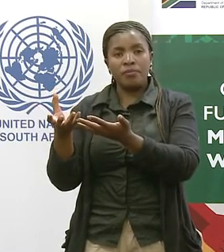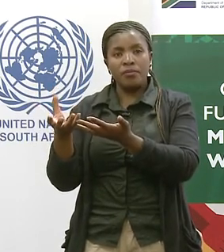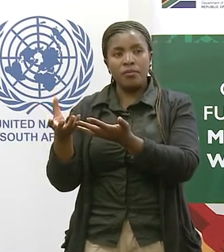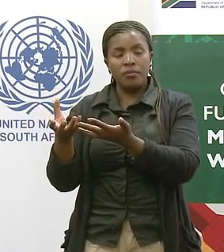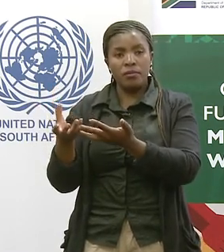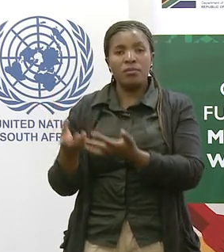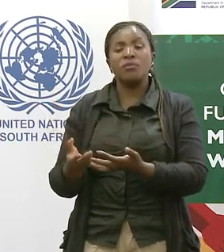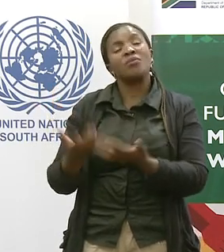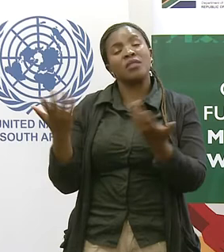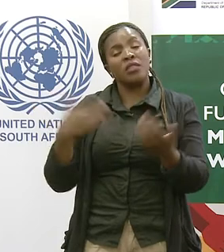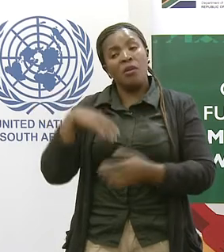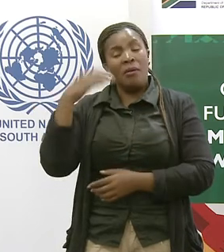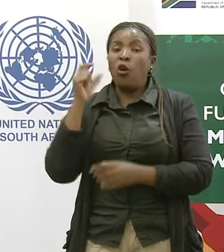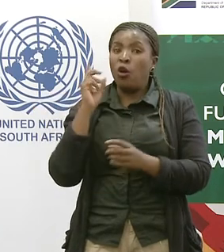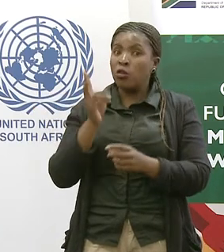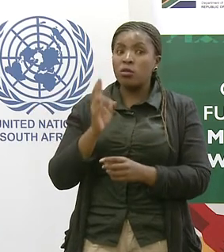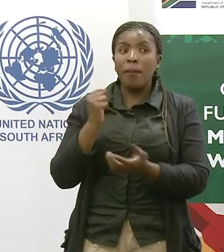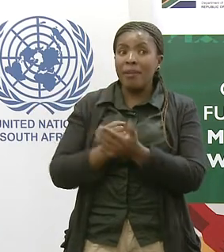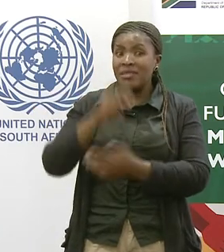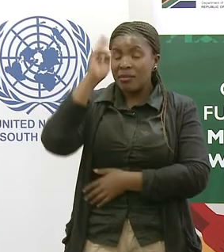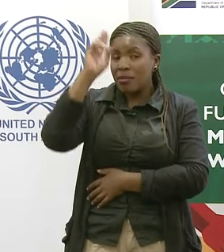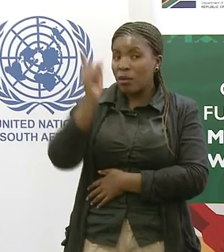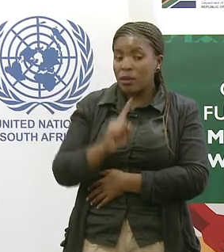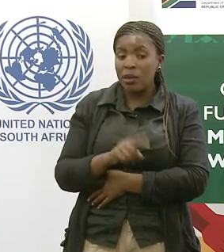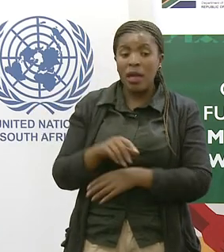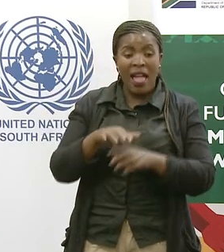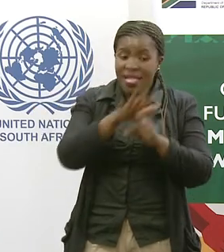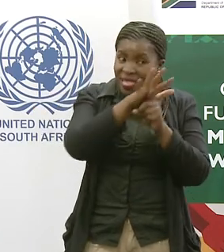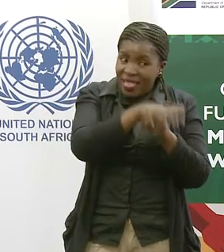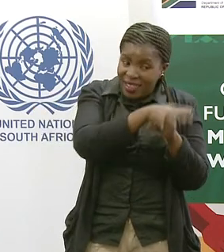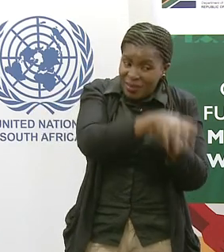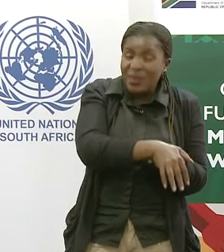the discrimination within, you know,